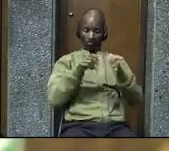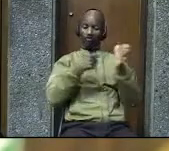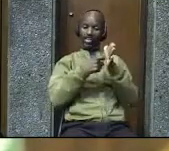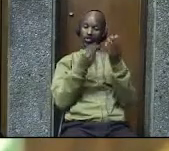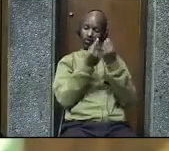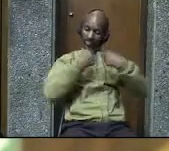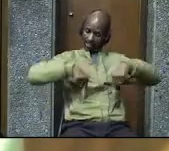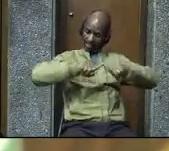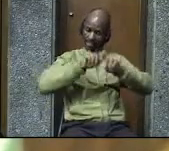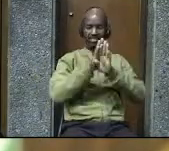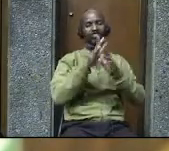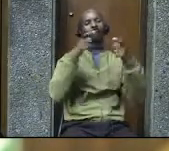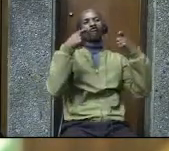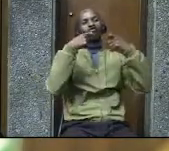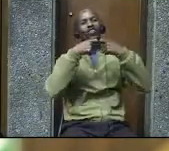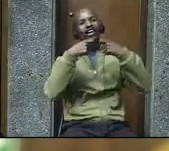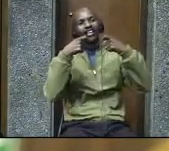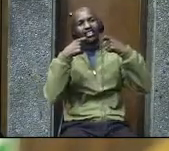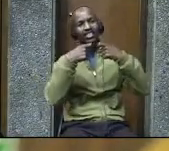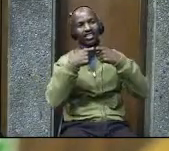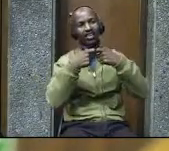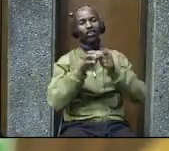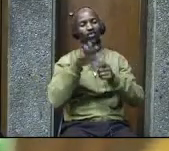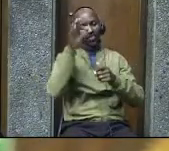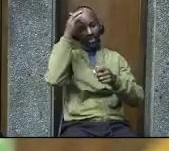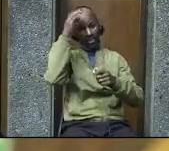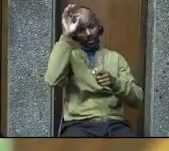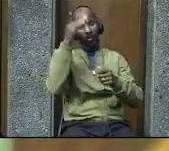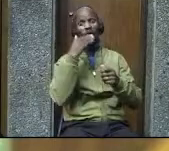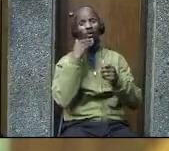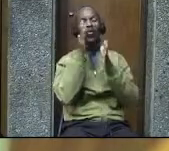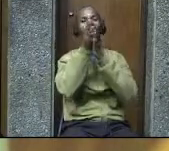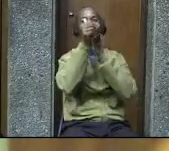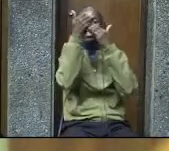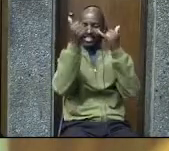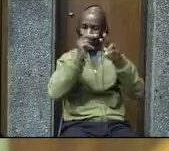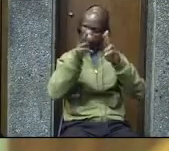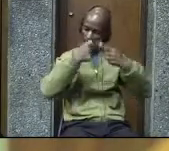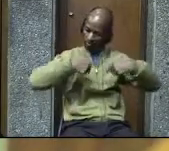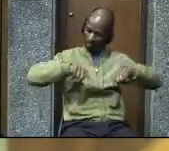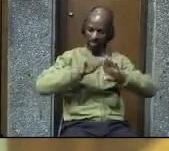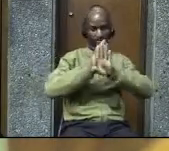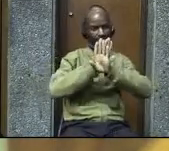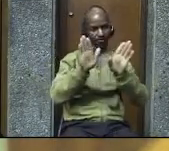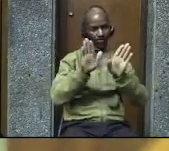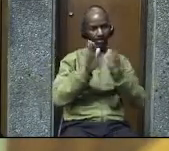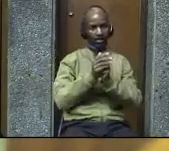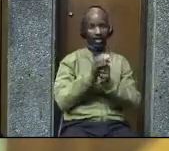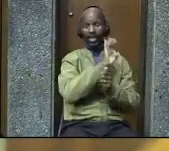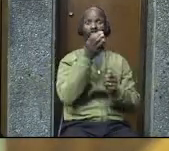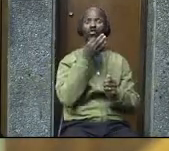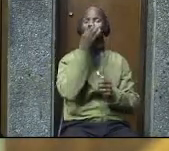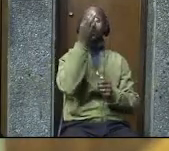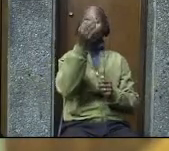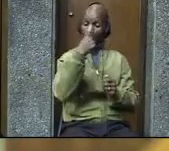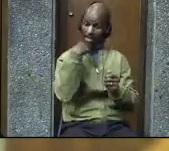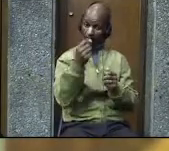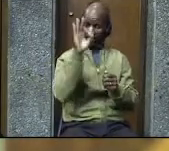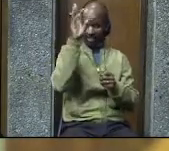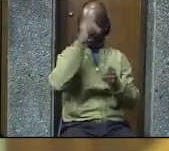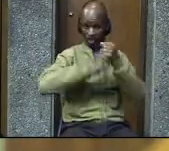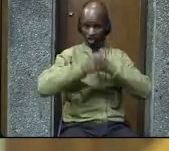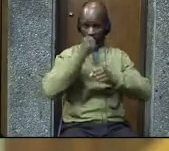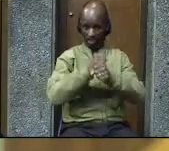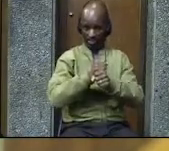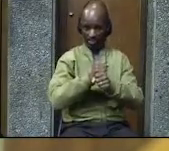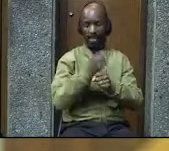rona, ilwanela muso o tshwereng hana jwale. So it's not for us. Ha ibe o re wena ke nani 30 years,